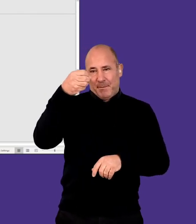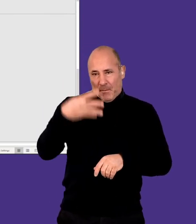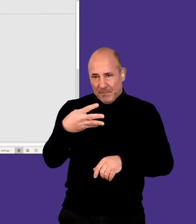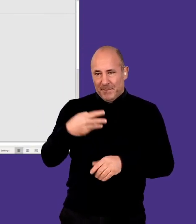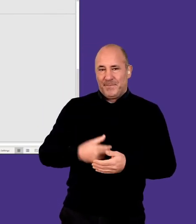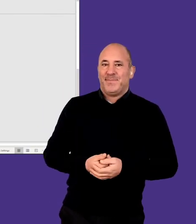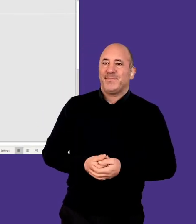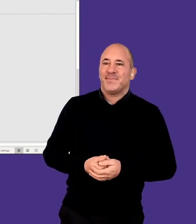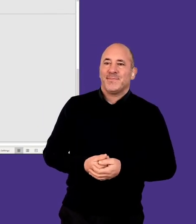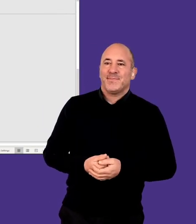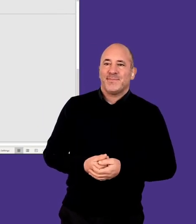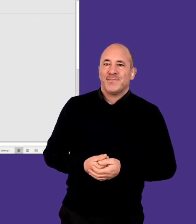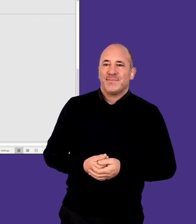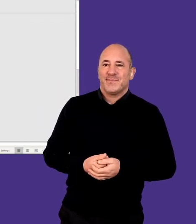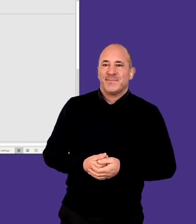side.